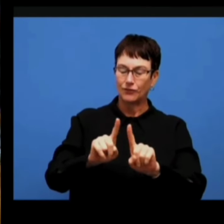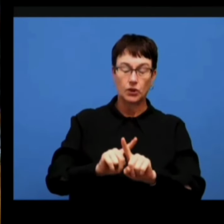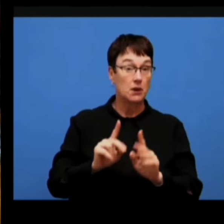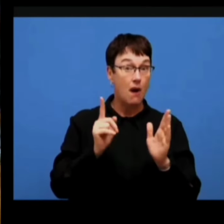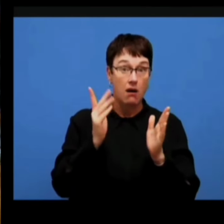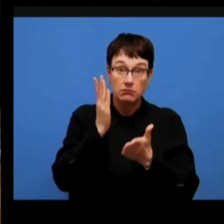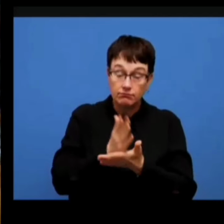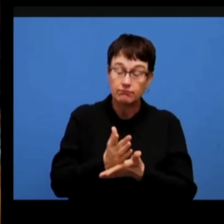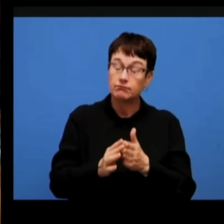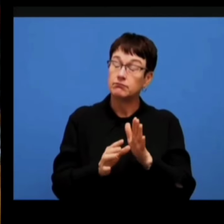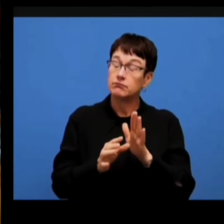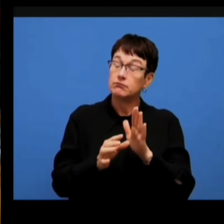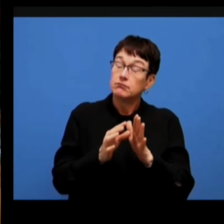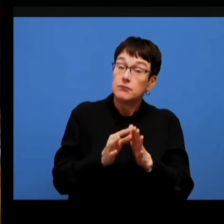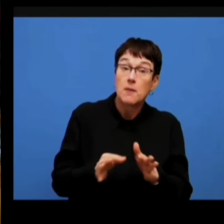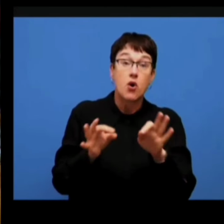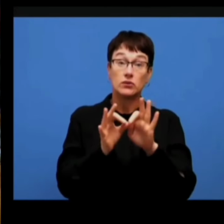inclusiveness,